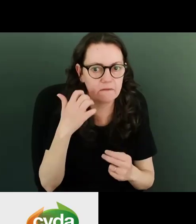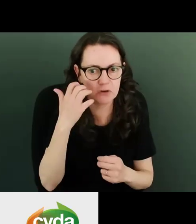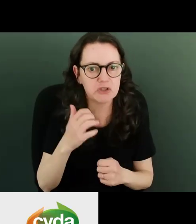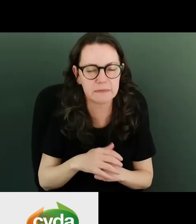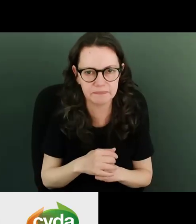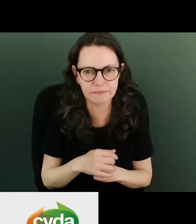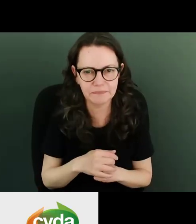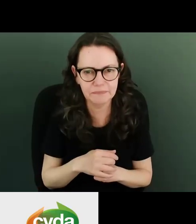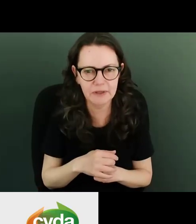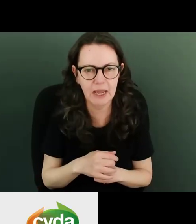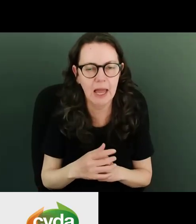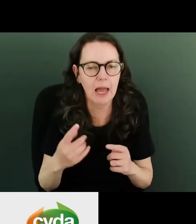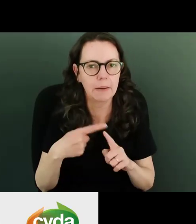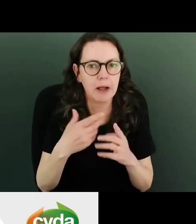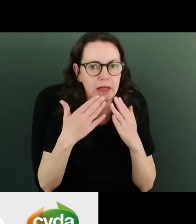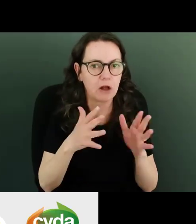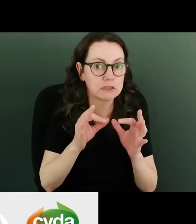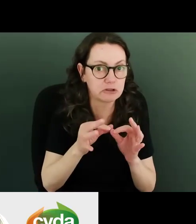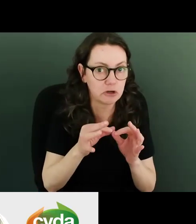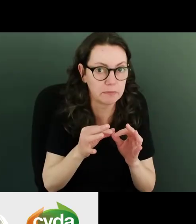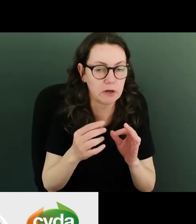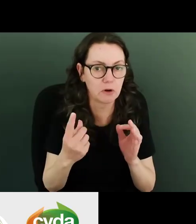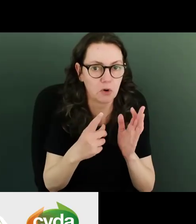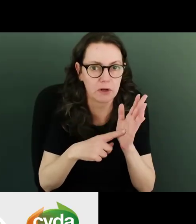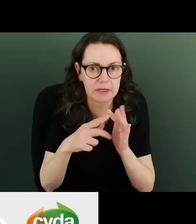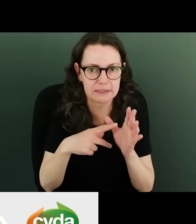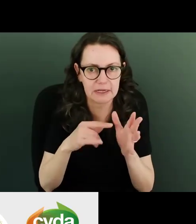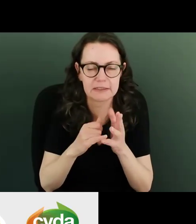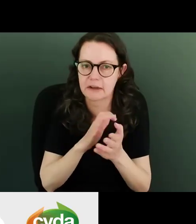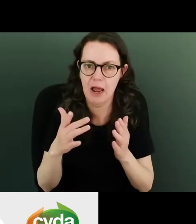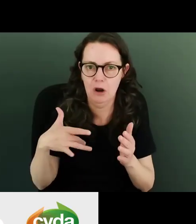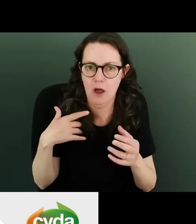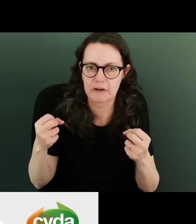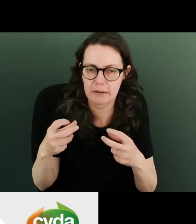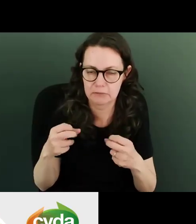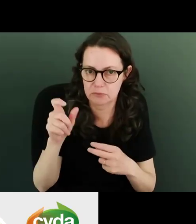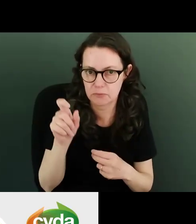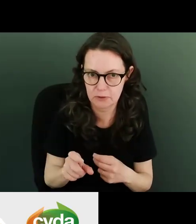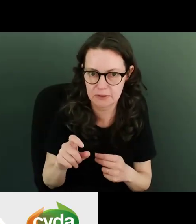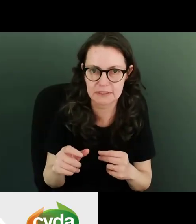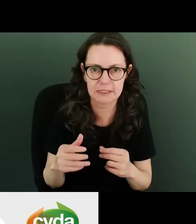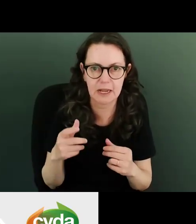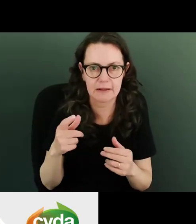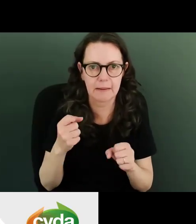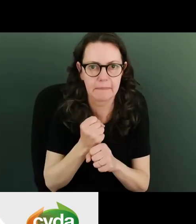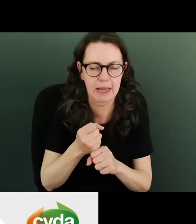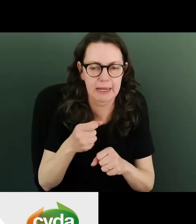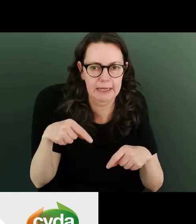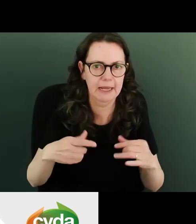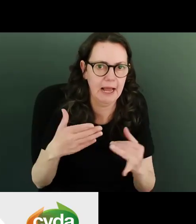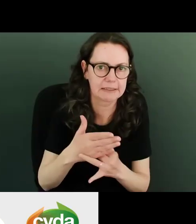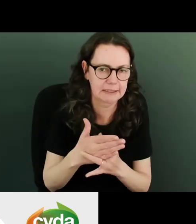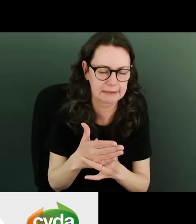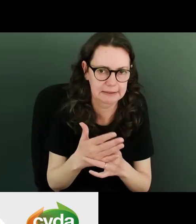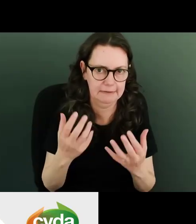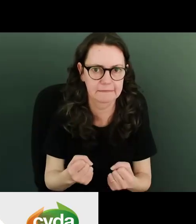ones. We also wanted to thank our Auslan interpreters and our live captioner here today, making today's event as